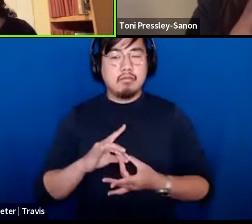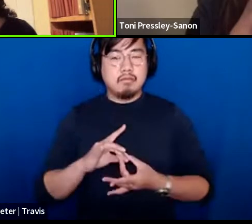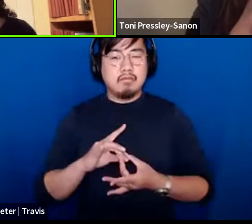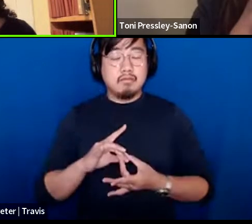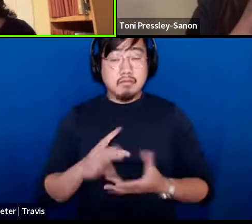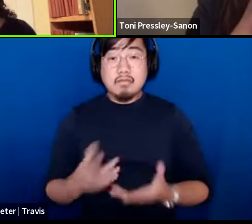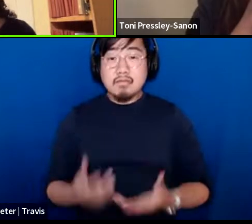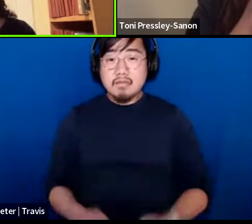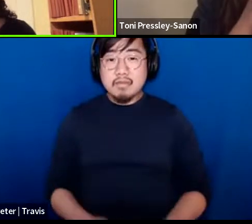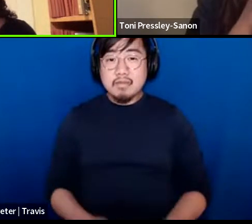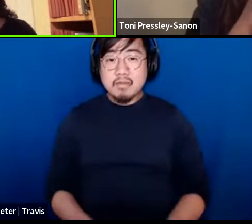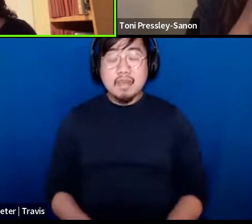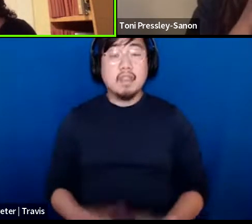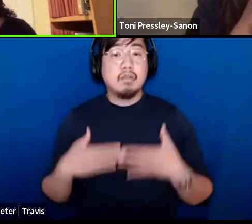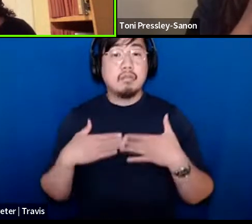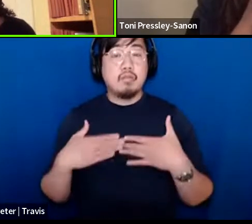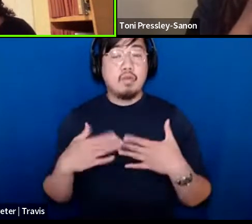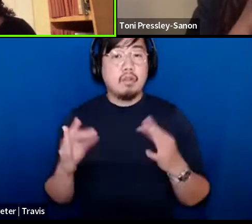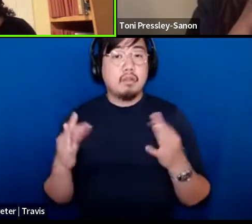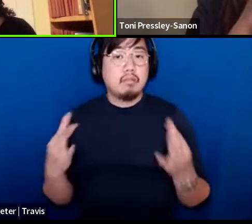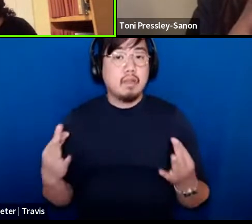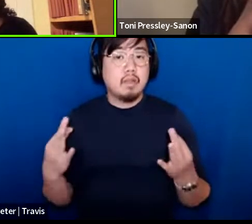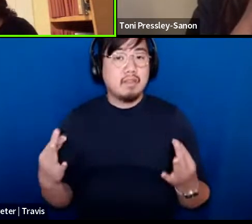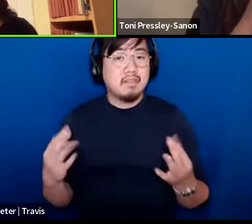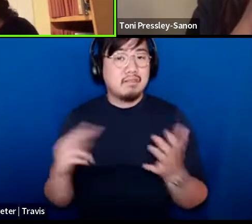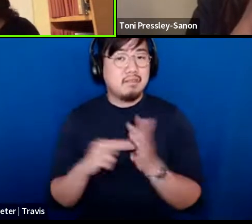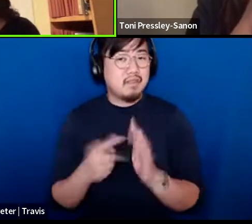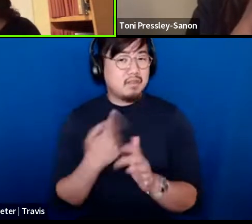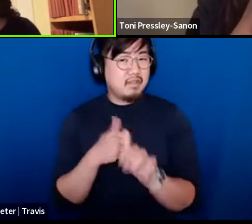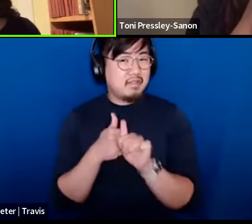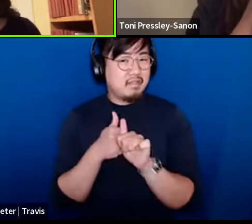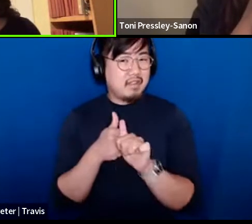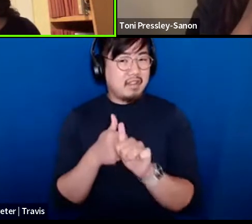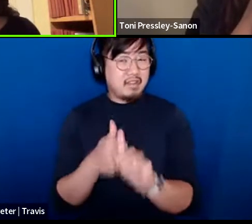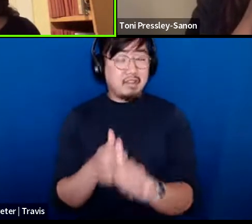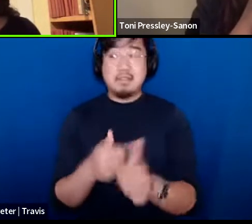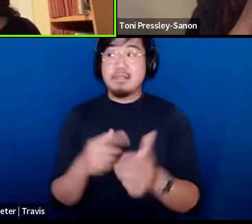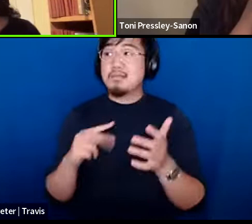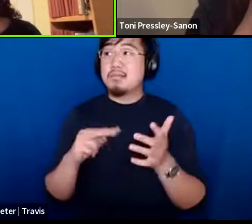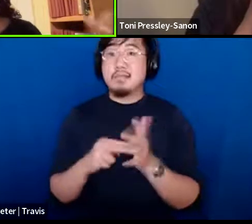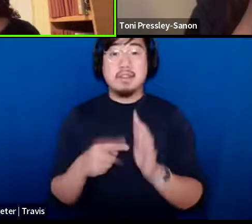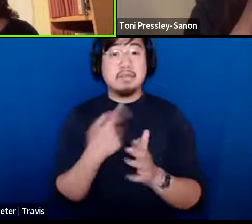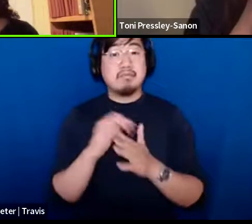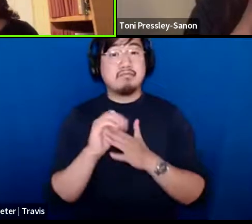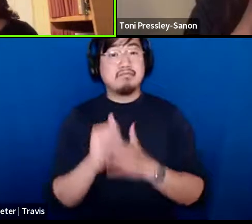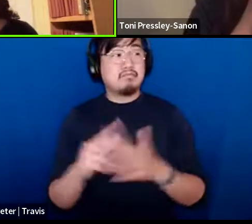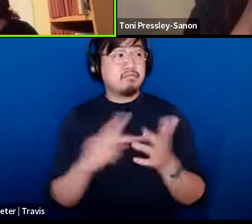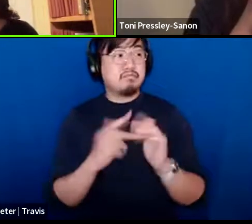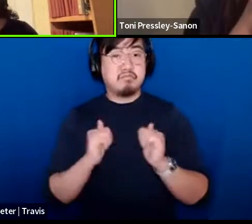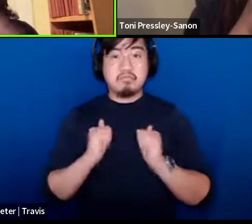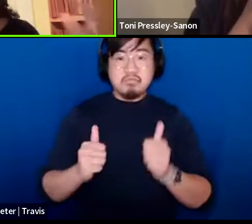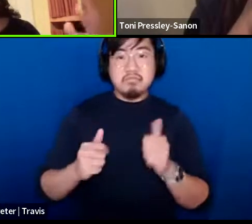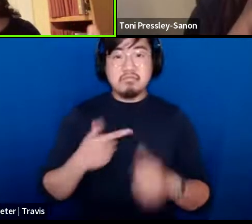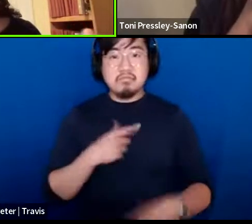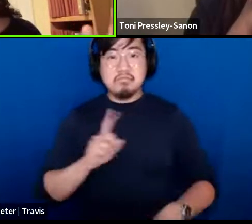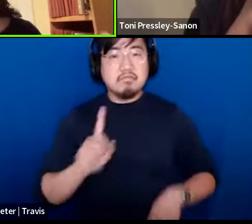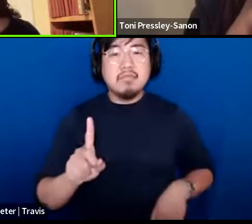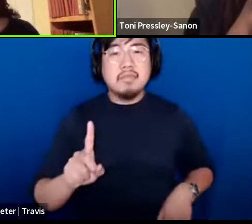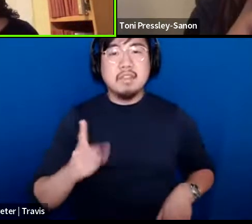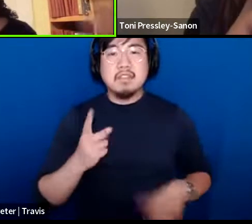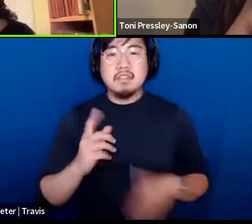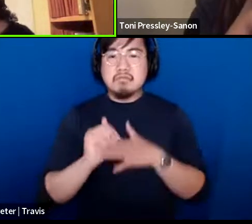practice of breath meditation is that we are following. We're not leading, we're not asserting, we're not charging, we're not actually